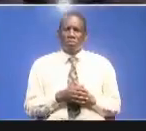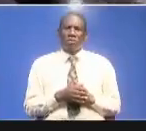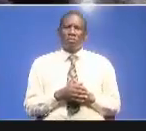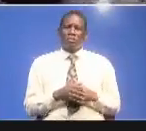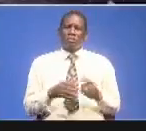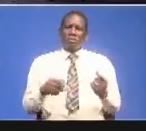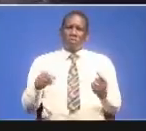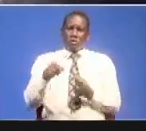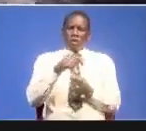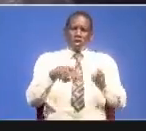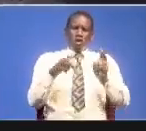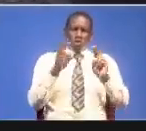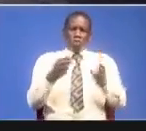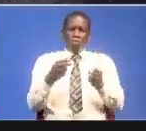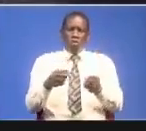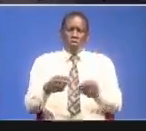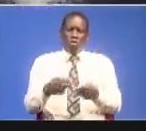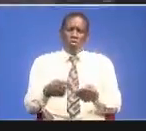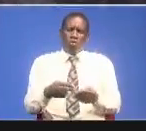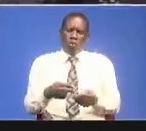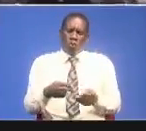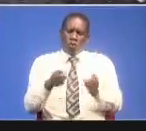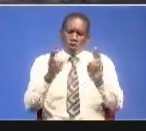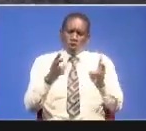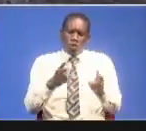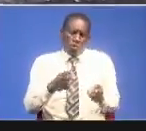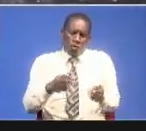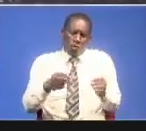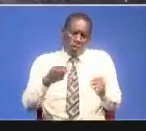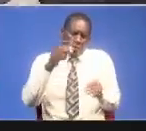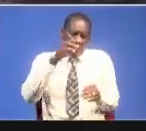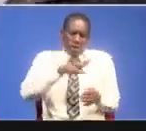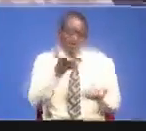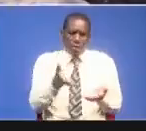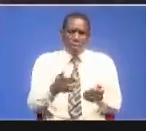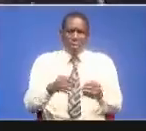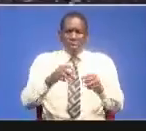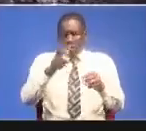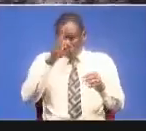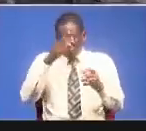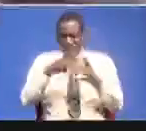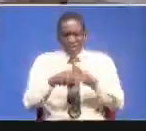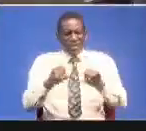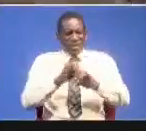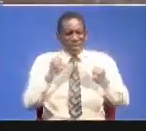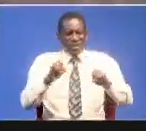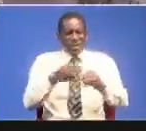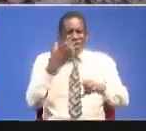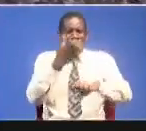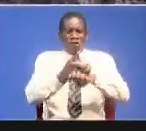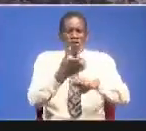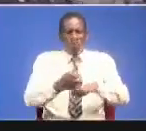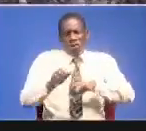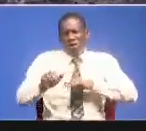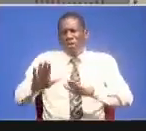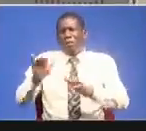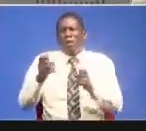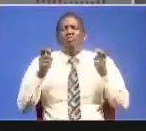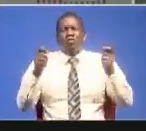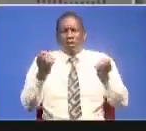When normalcy returned, the police began to clear the mess left behind by the protesting traders.